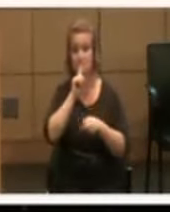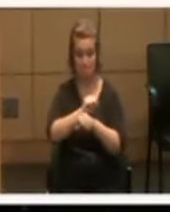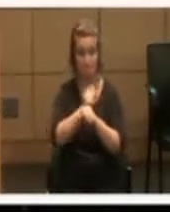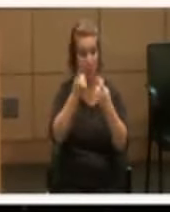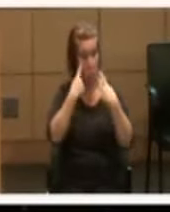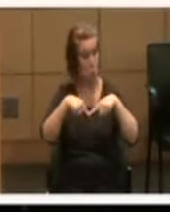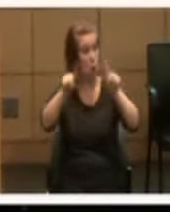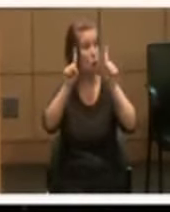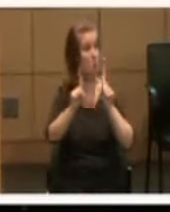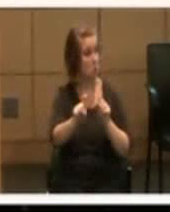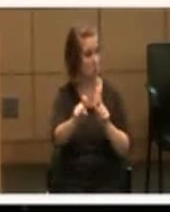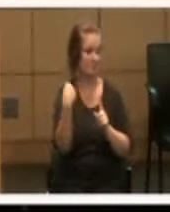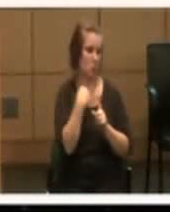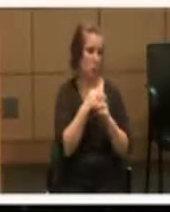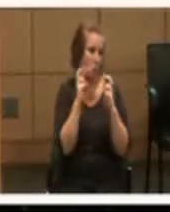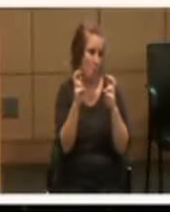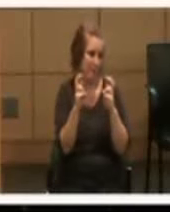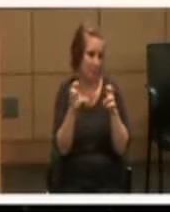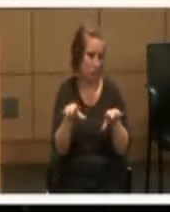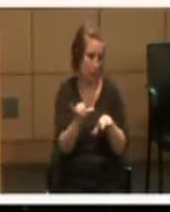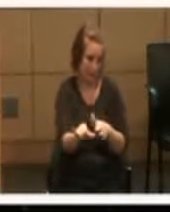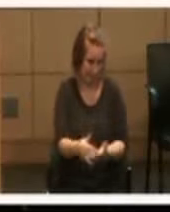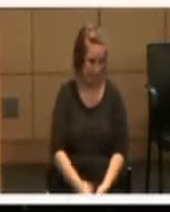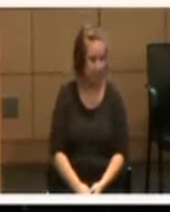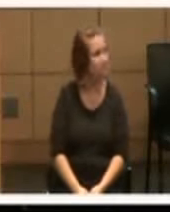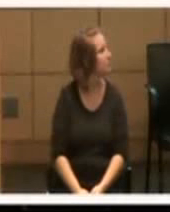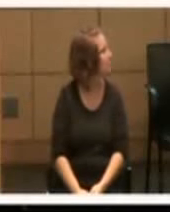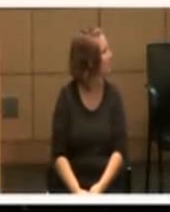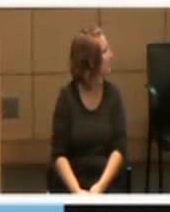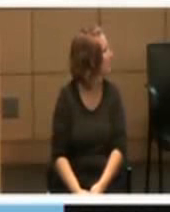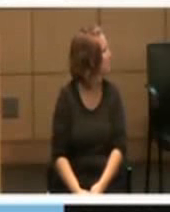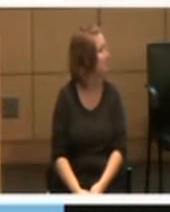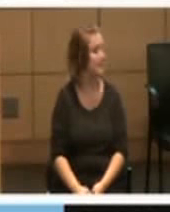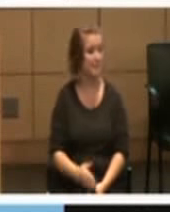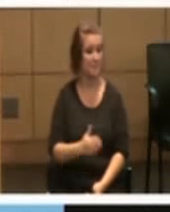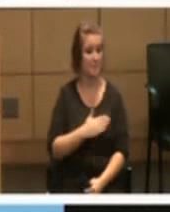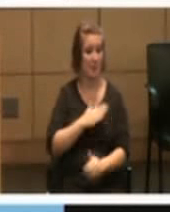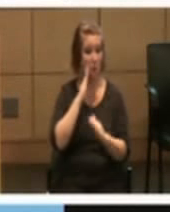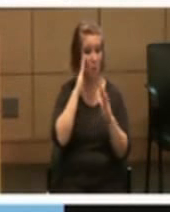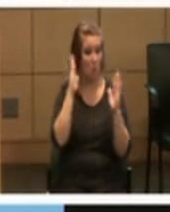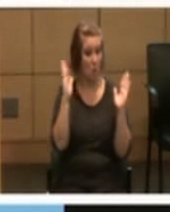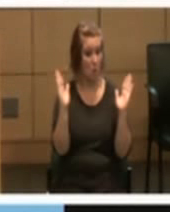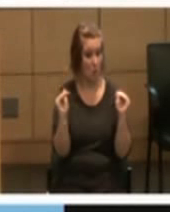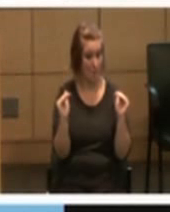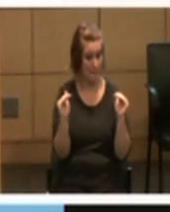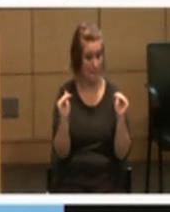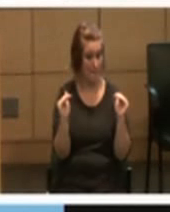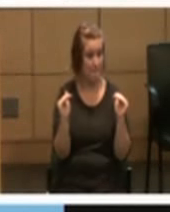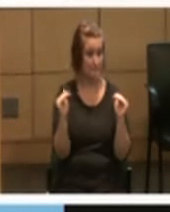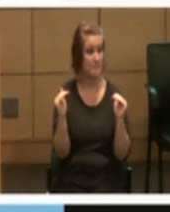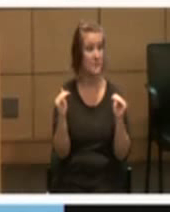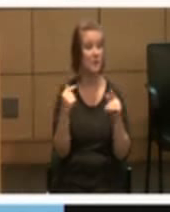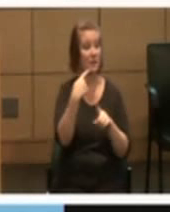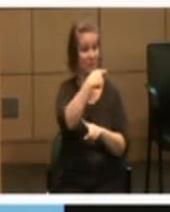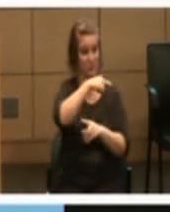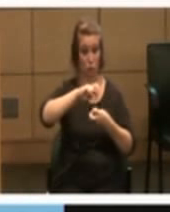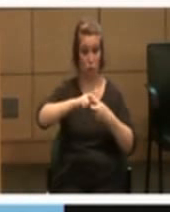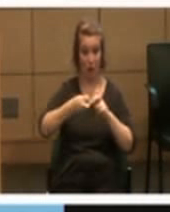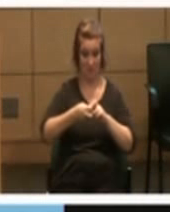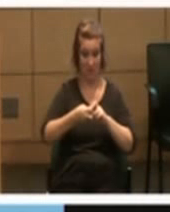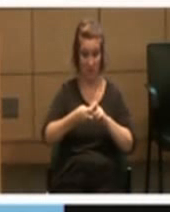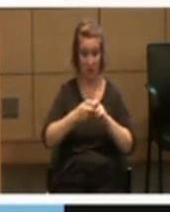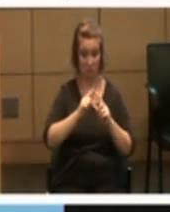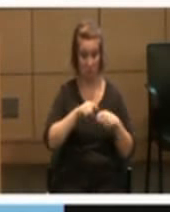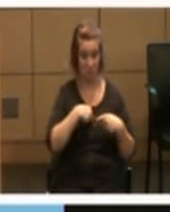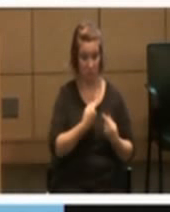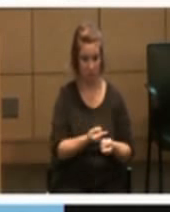we're hoping to go. And my hope is that we take this problem that we've had, so